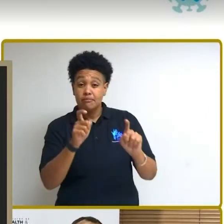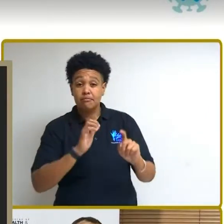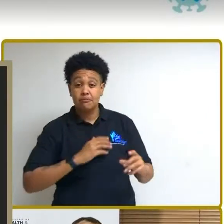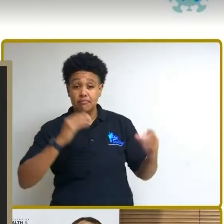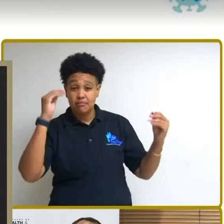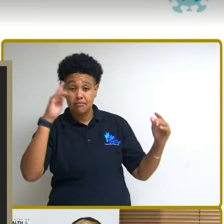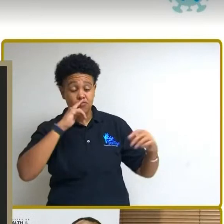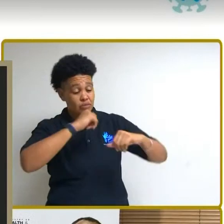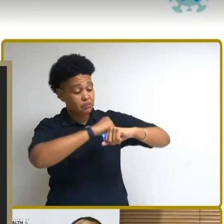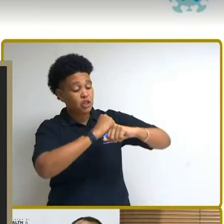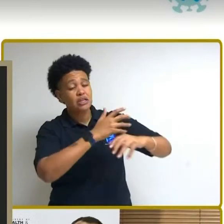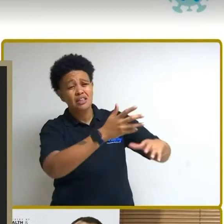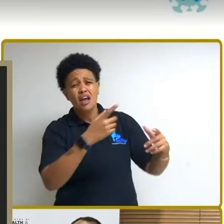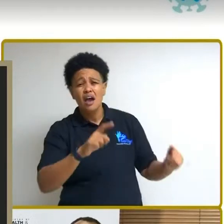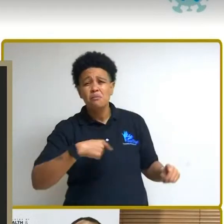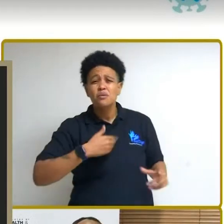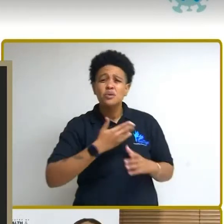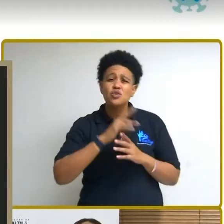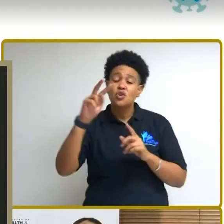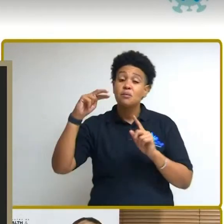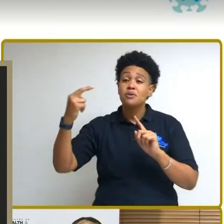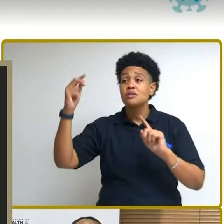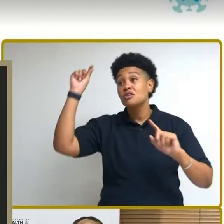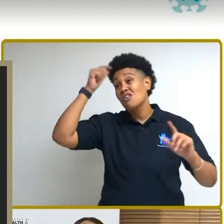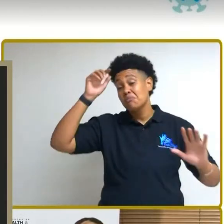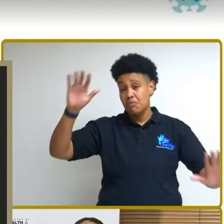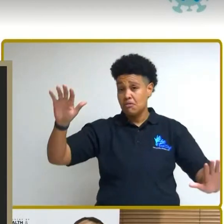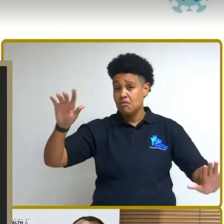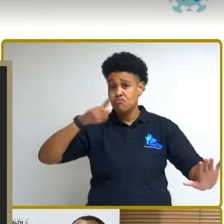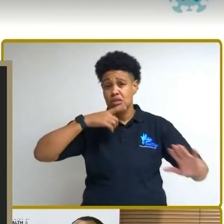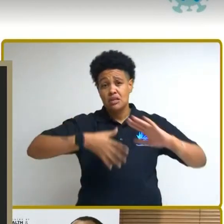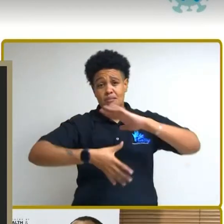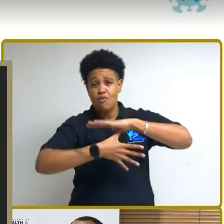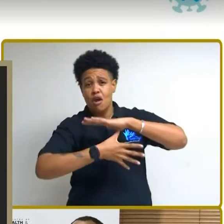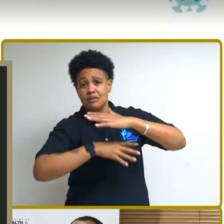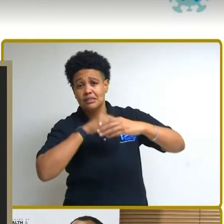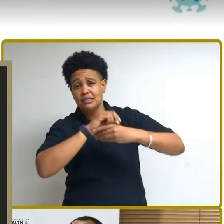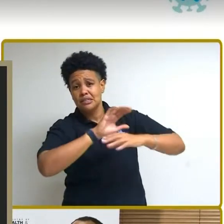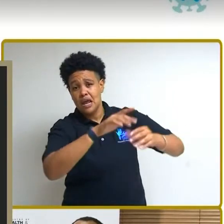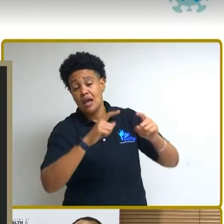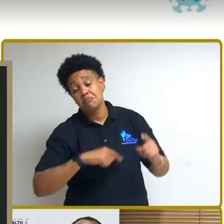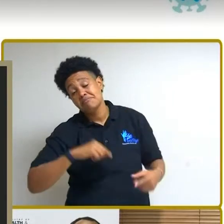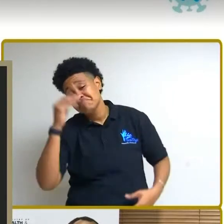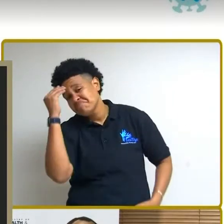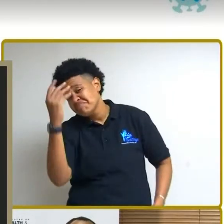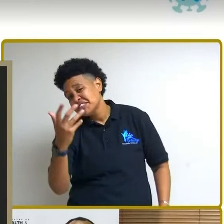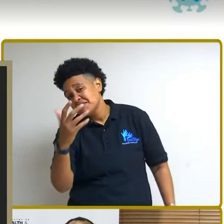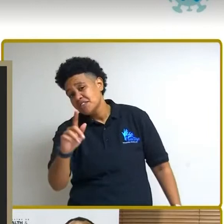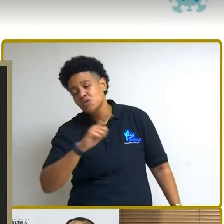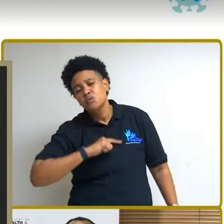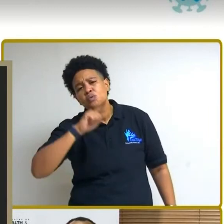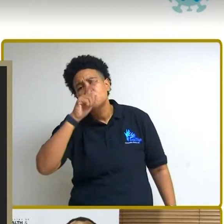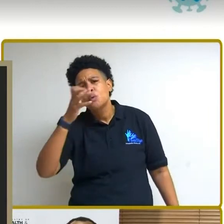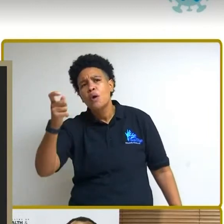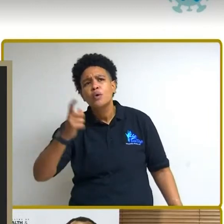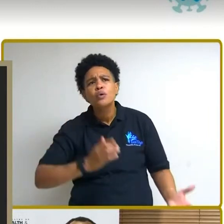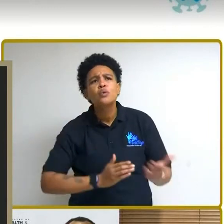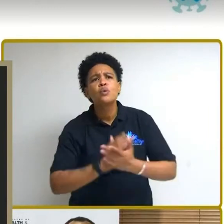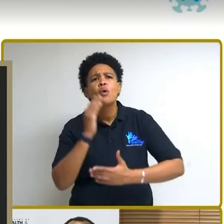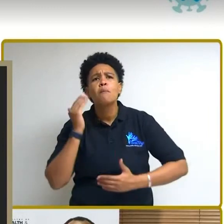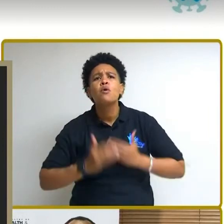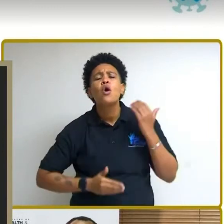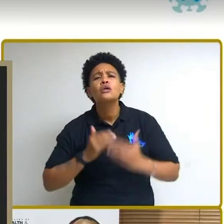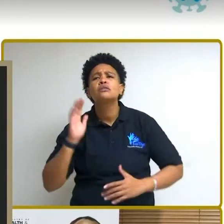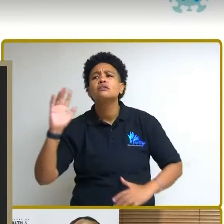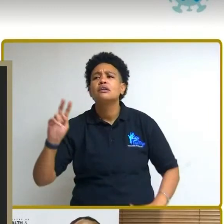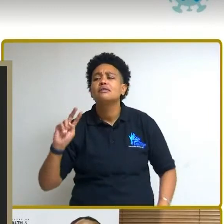the protection. We share your view, the government that is, that they are a priority. And as I said before, we really want them to go through a process of